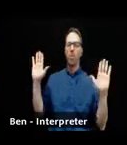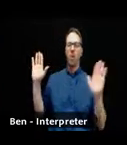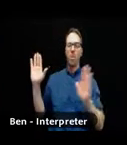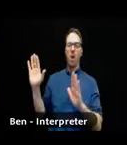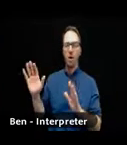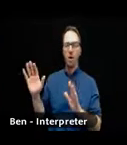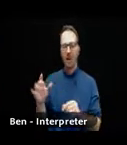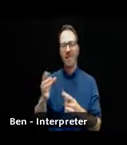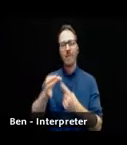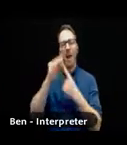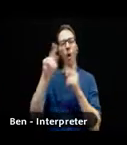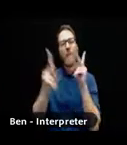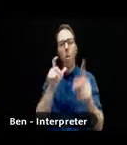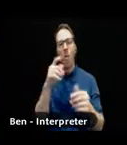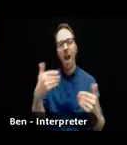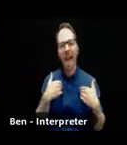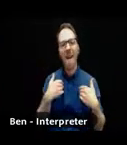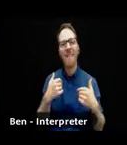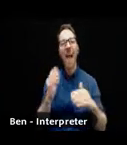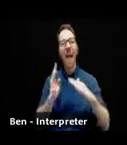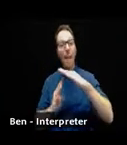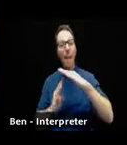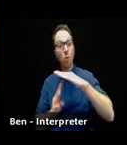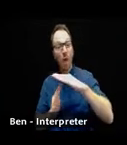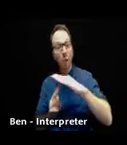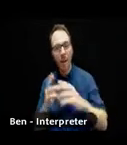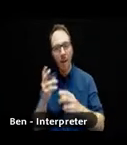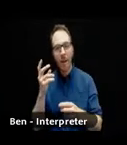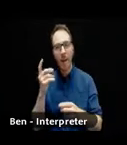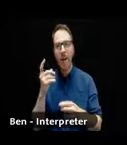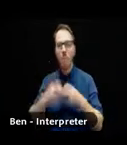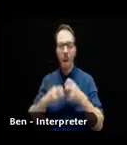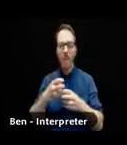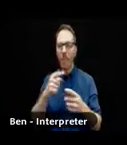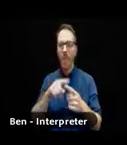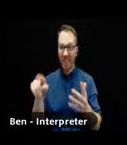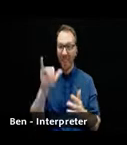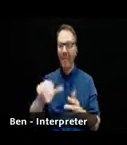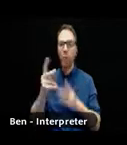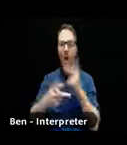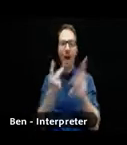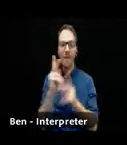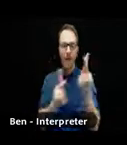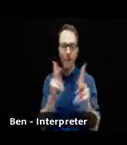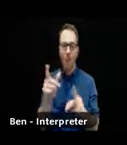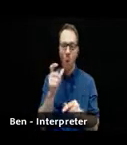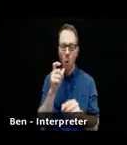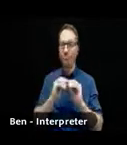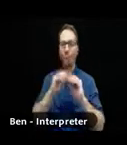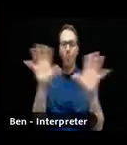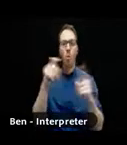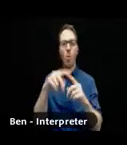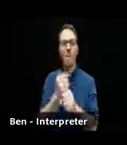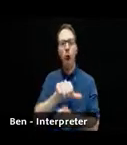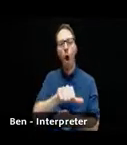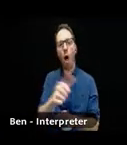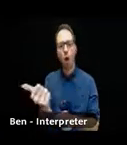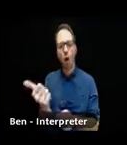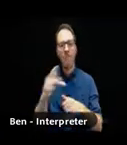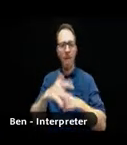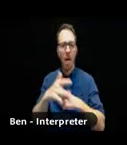for folks who have immigration consequences, et cetera, that these are the kinds of people that I think we want to make an alternative available. I don't know